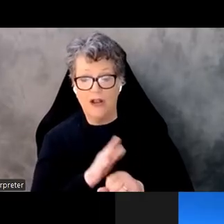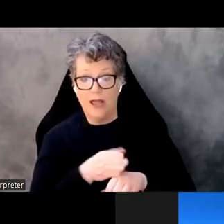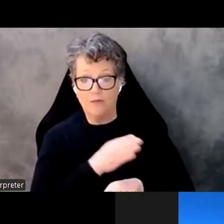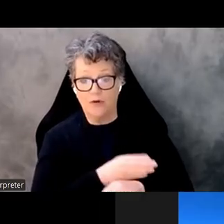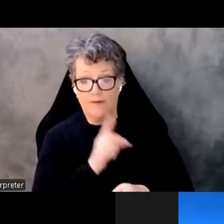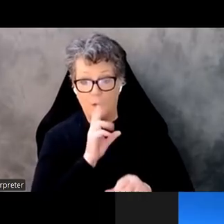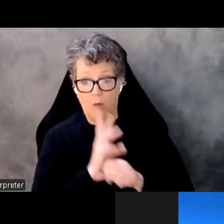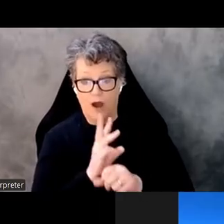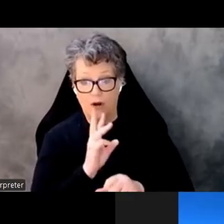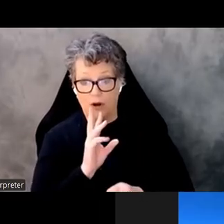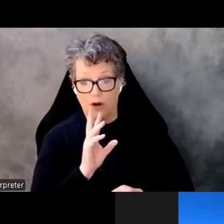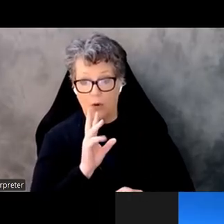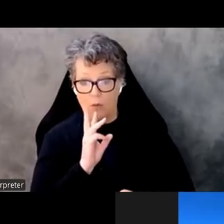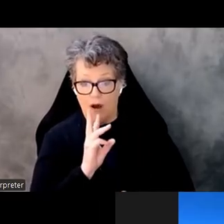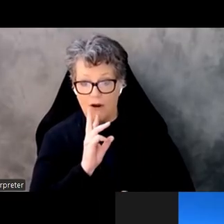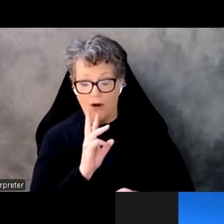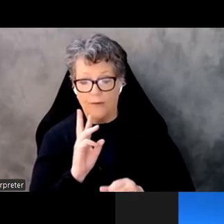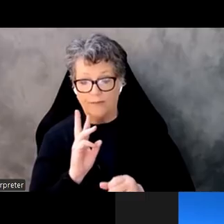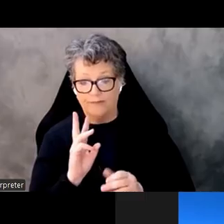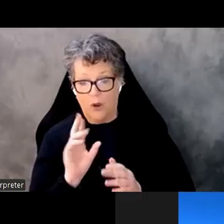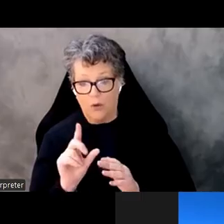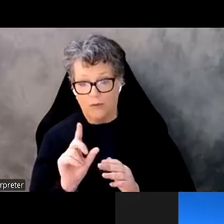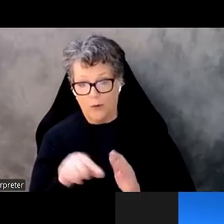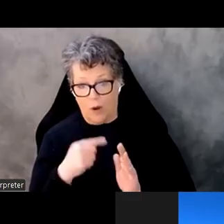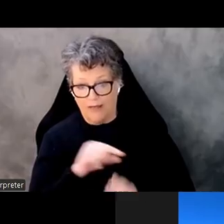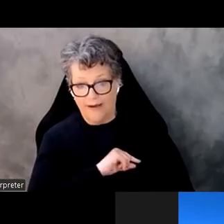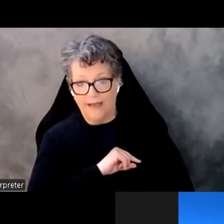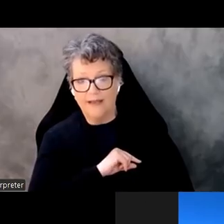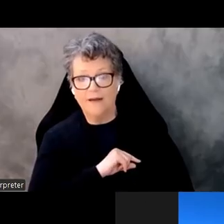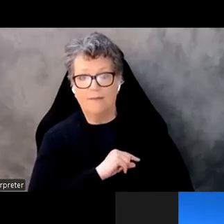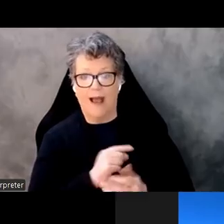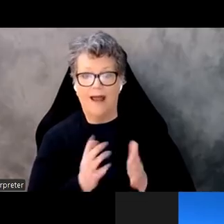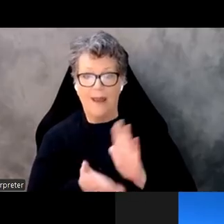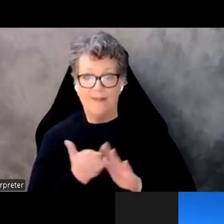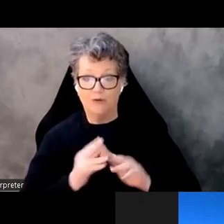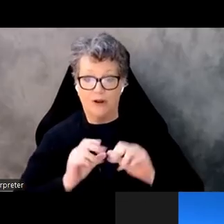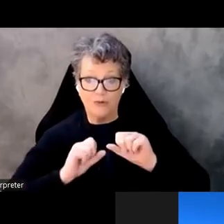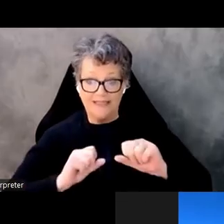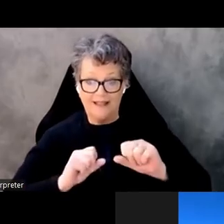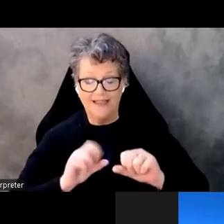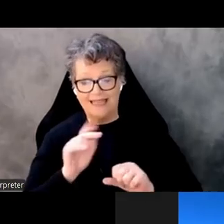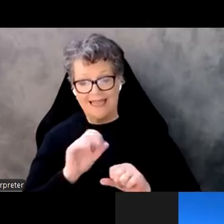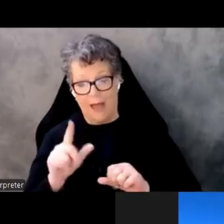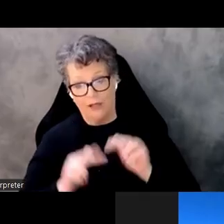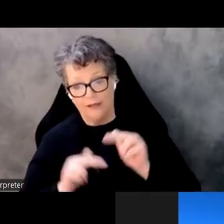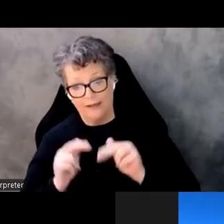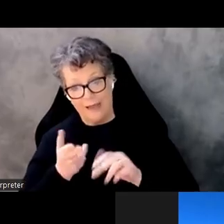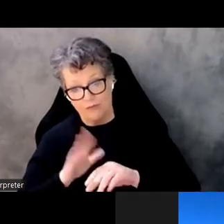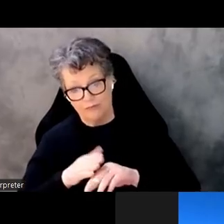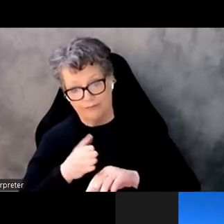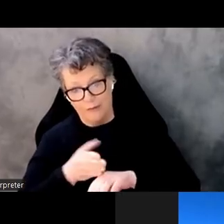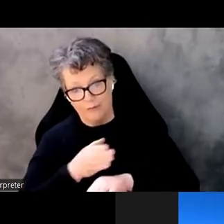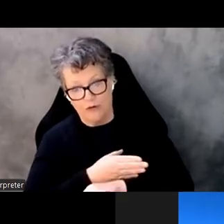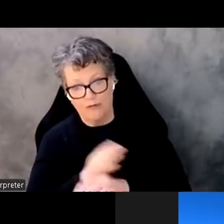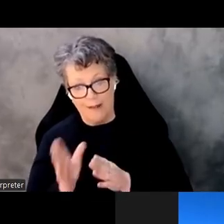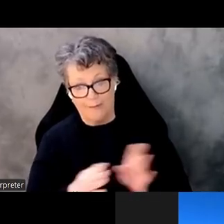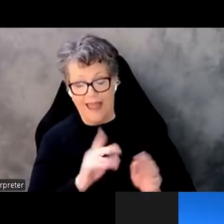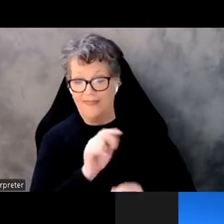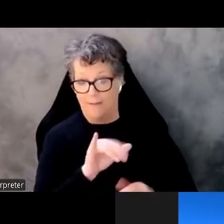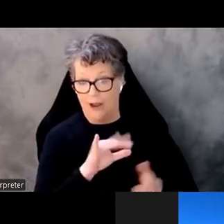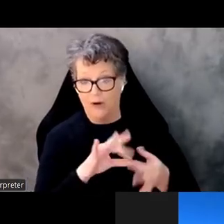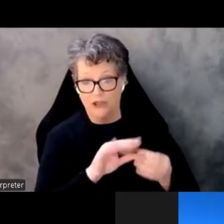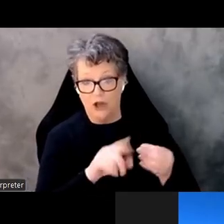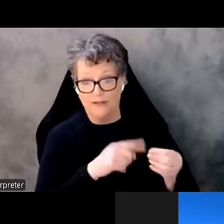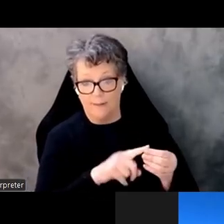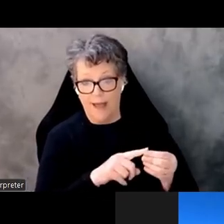quality through highlighting some of the work we do in administrative resilience, our capital improvement plans, so those programs that Barry has talked about,